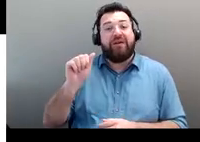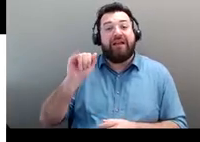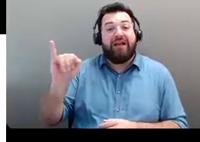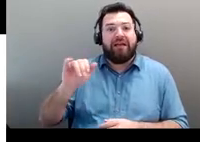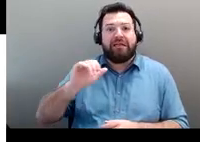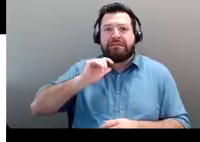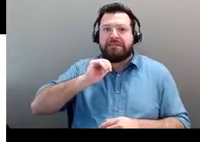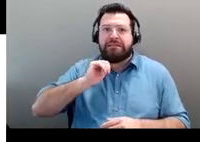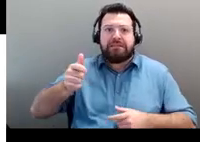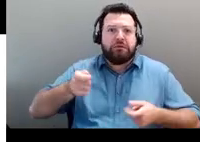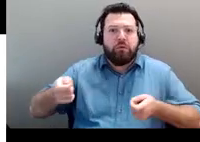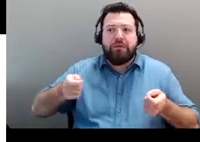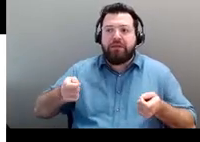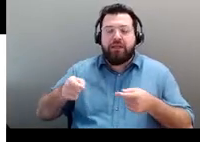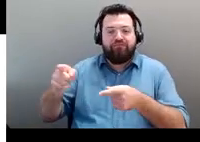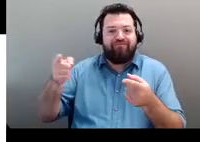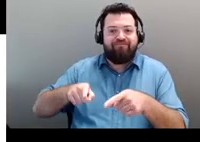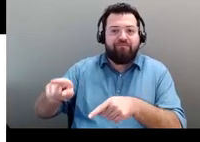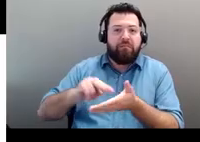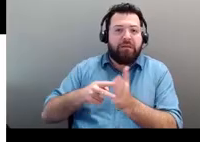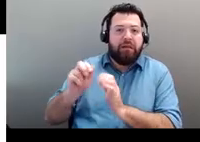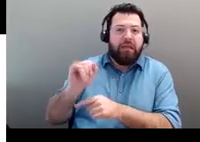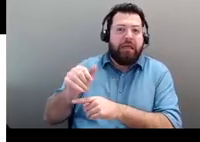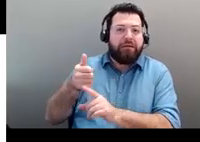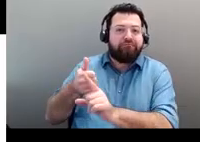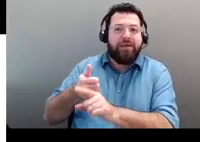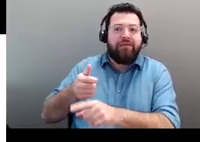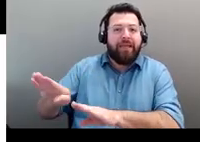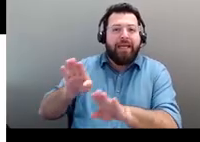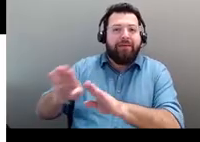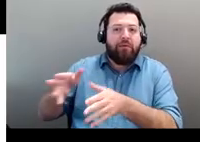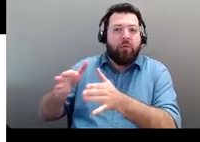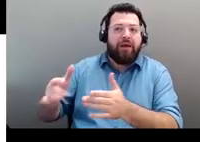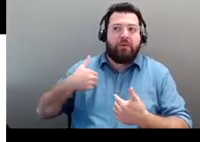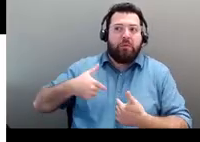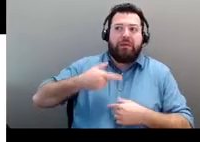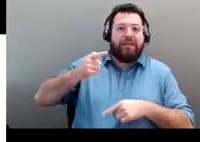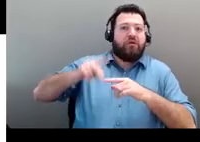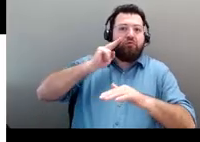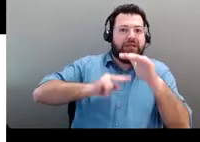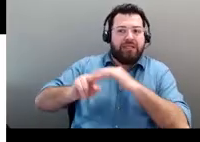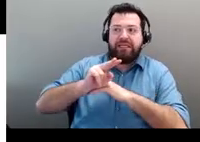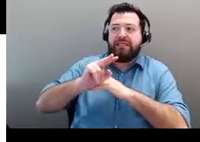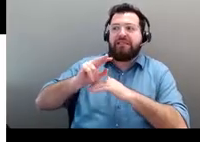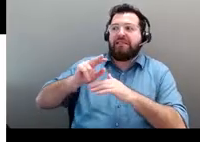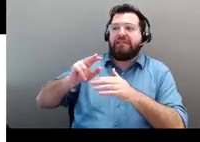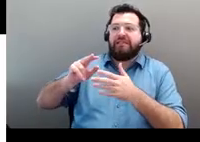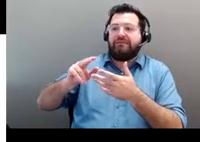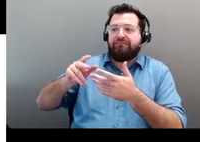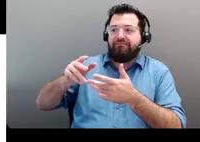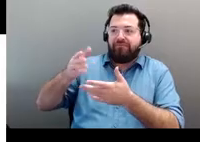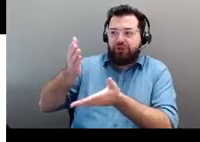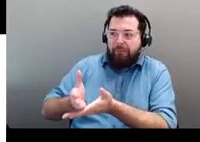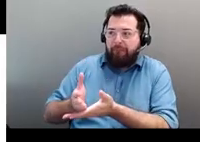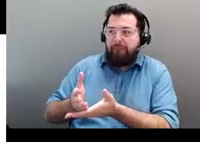in which an AI system behaves in ways that humans cannot fully predict, guide, or reliably stop, even when the system is functioning